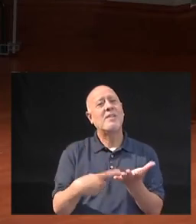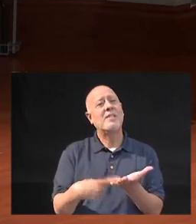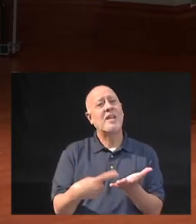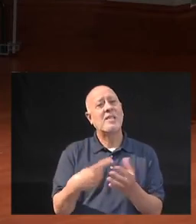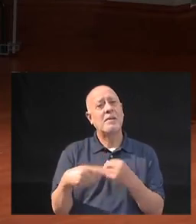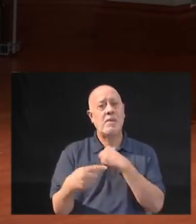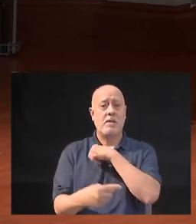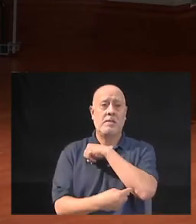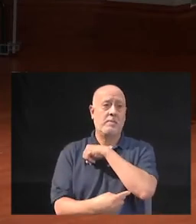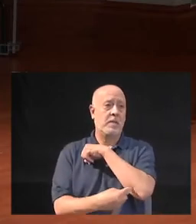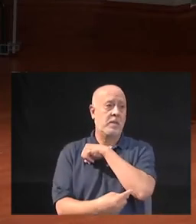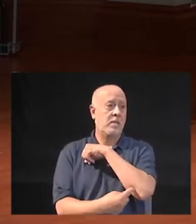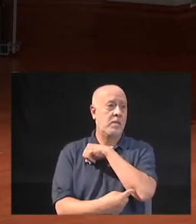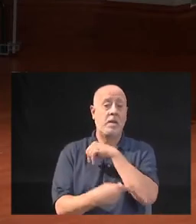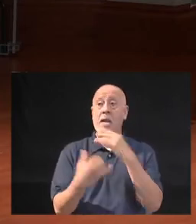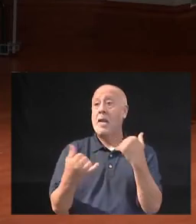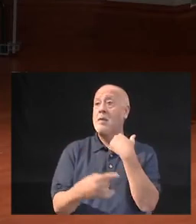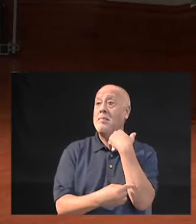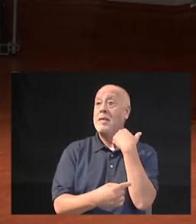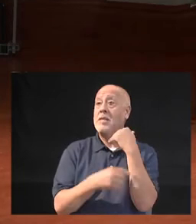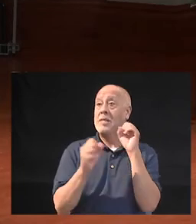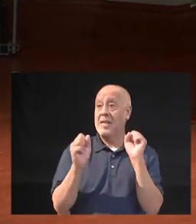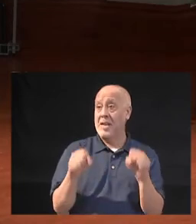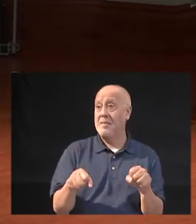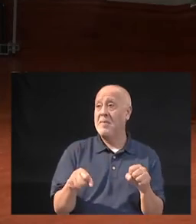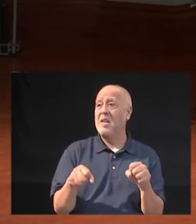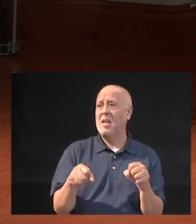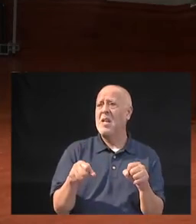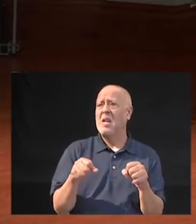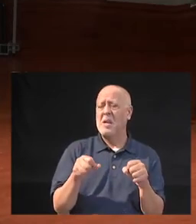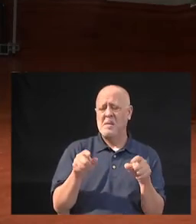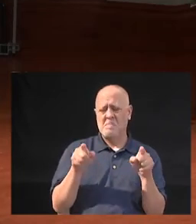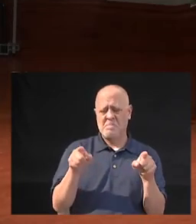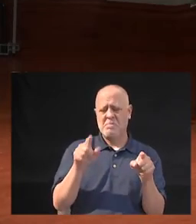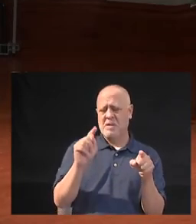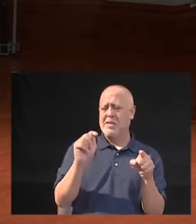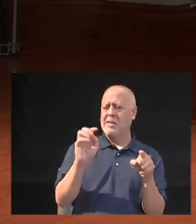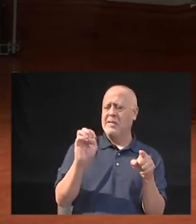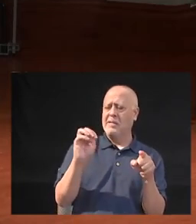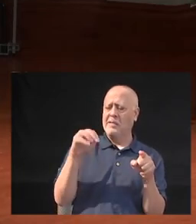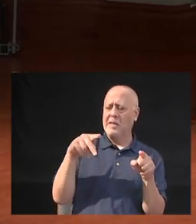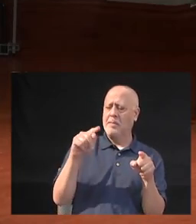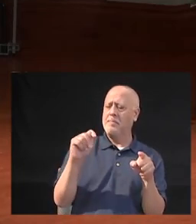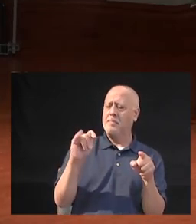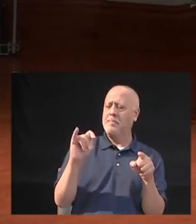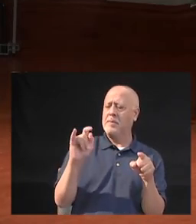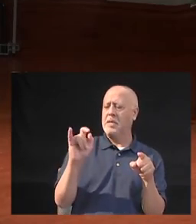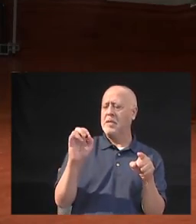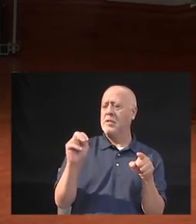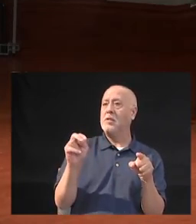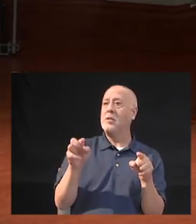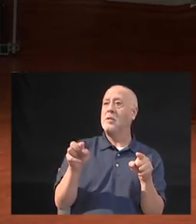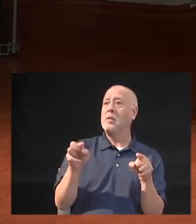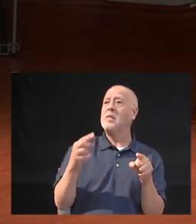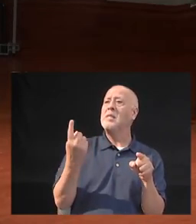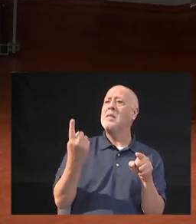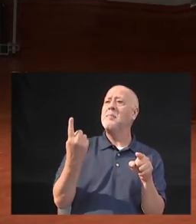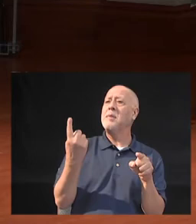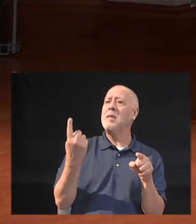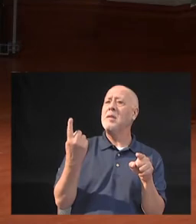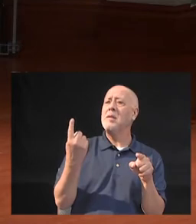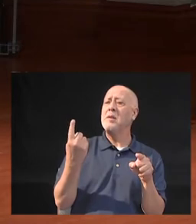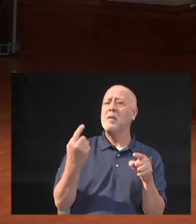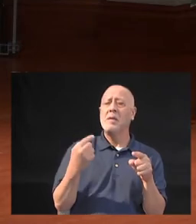about temptation. Now, temptation can be a kind of a big word, but basically temptation is something or